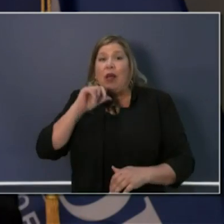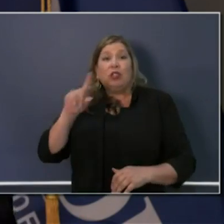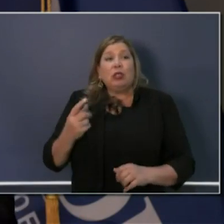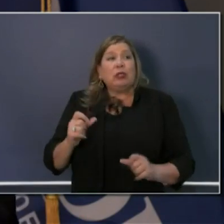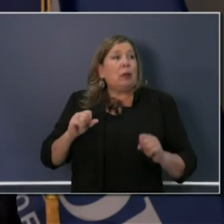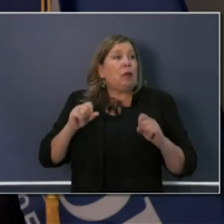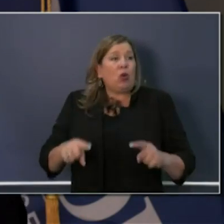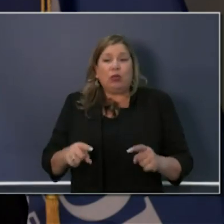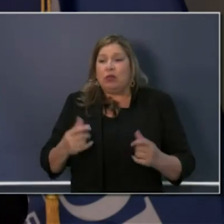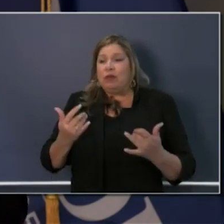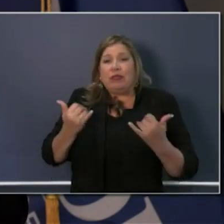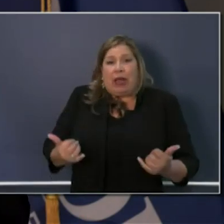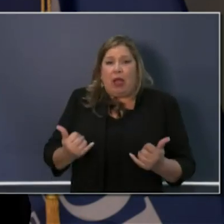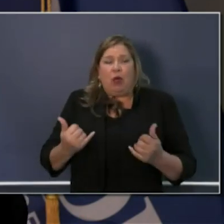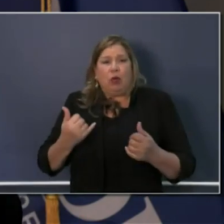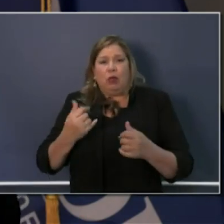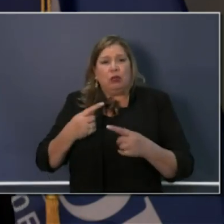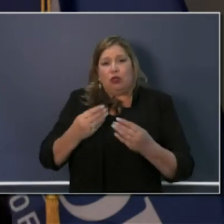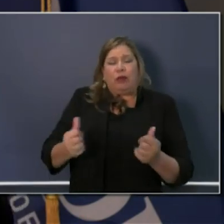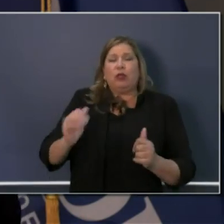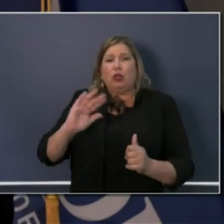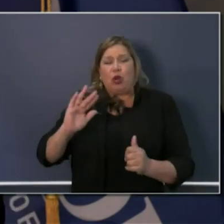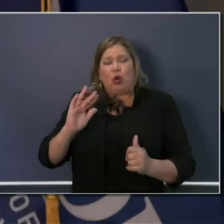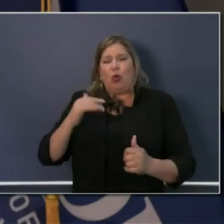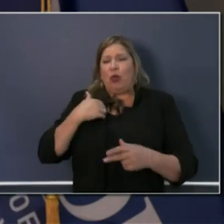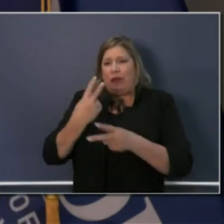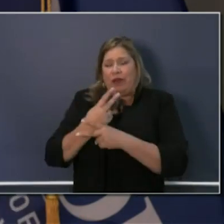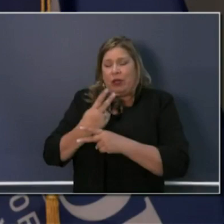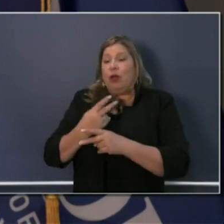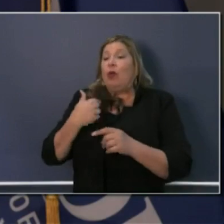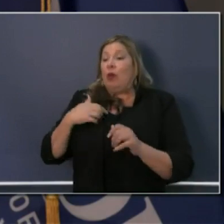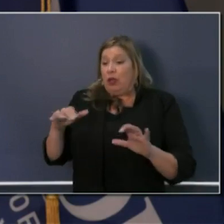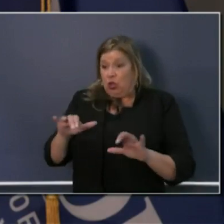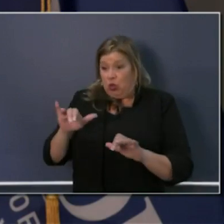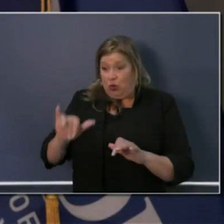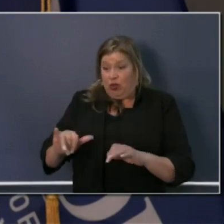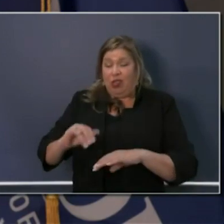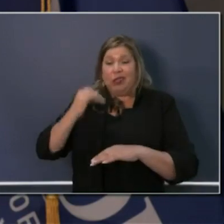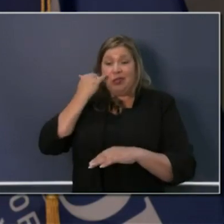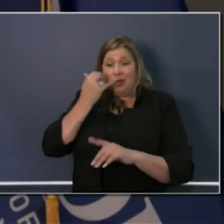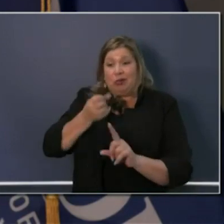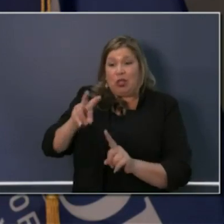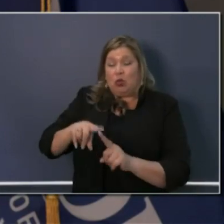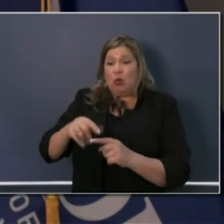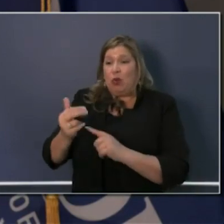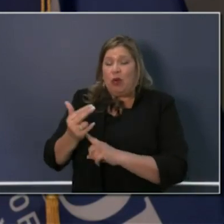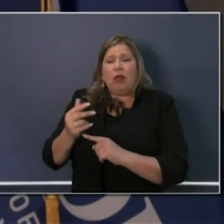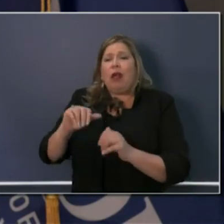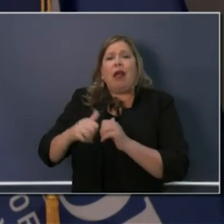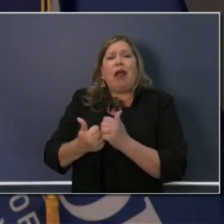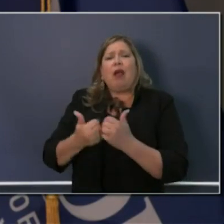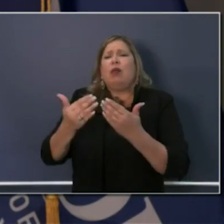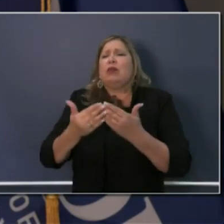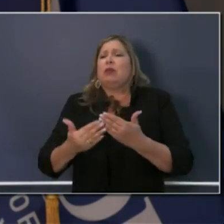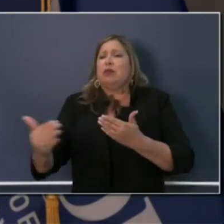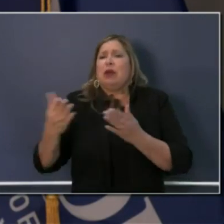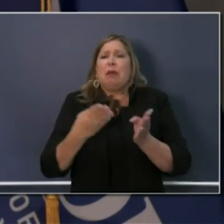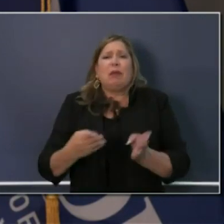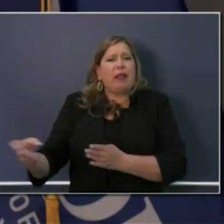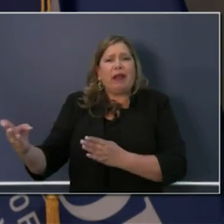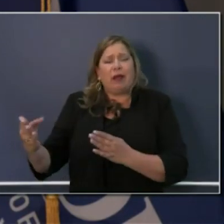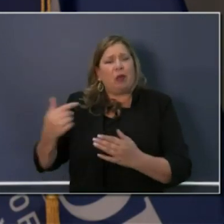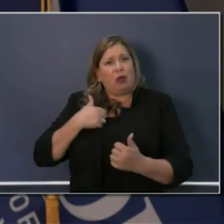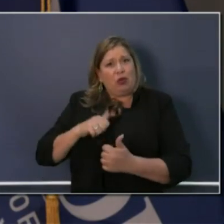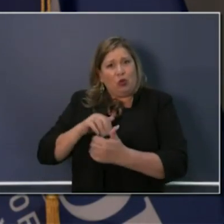very pragmatically in a sequential way. We're just breaking these things down, problem solving in real time. And so we're trying to address